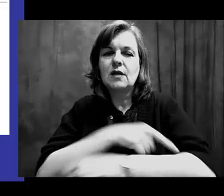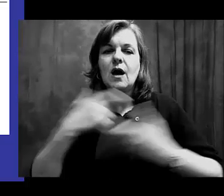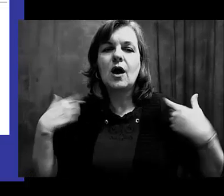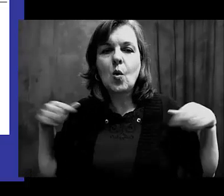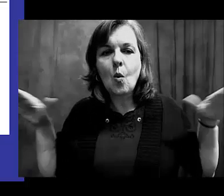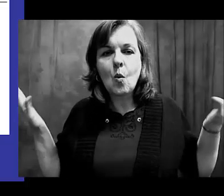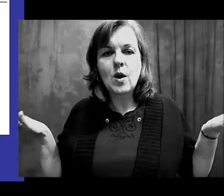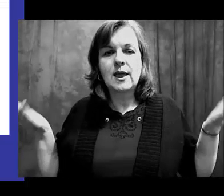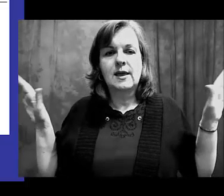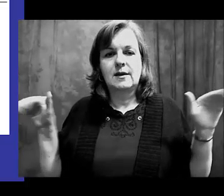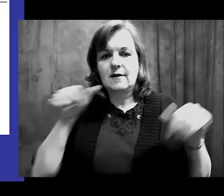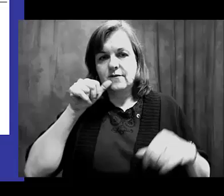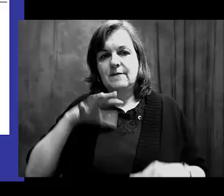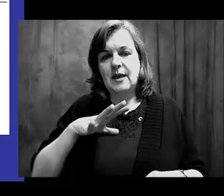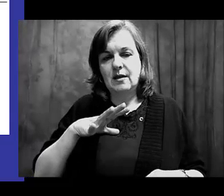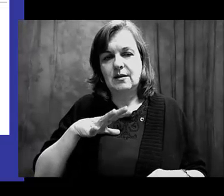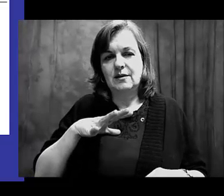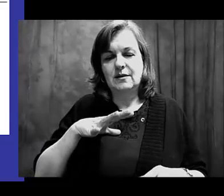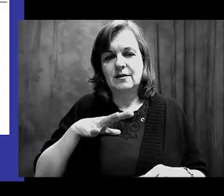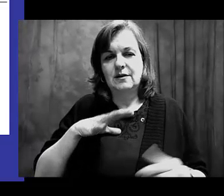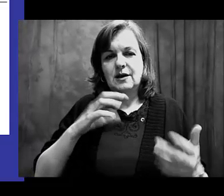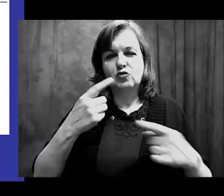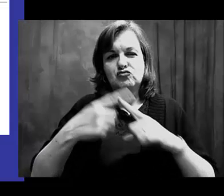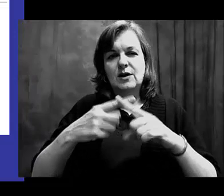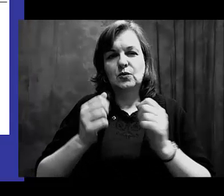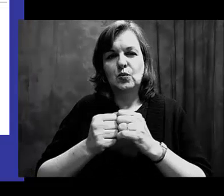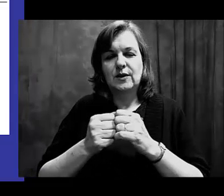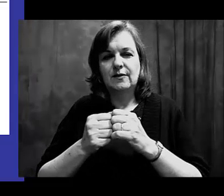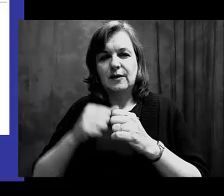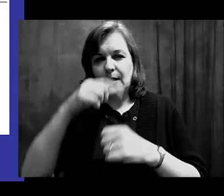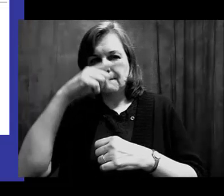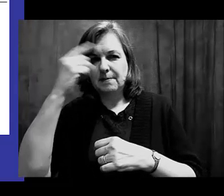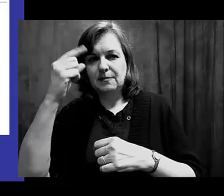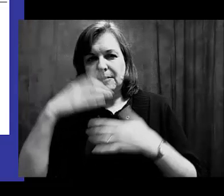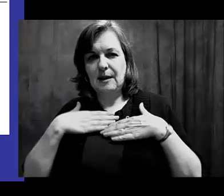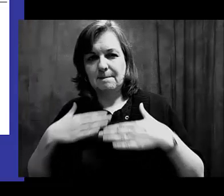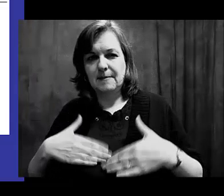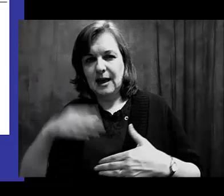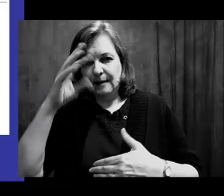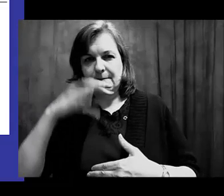this black-bodied, stumpy-winged male, vestigial